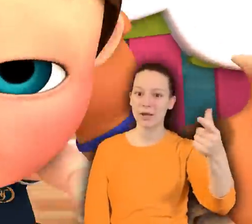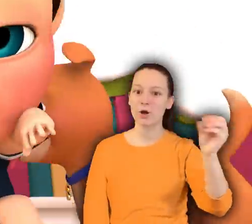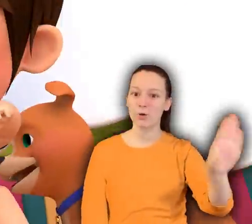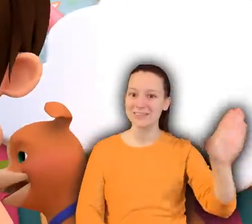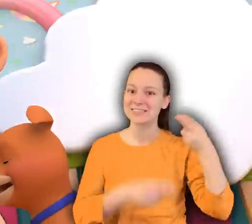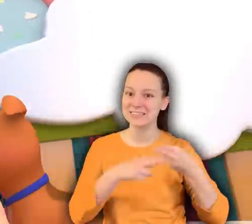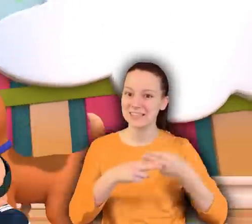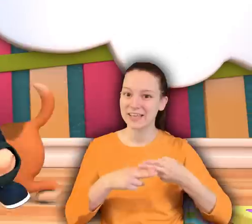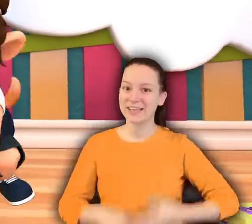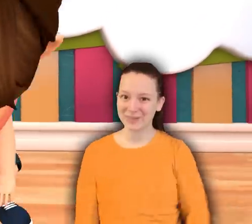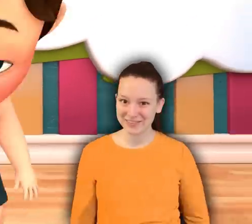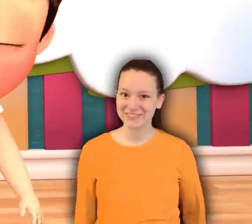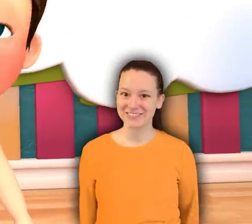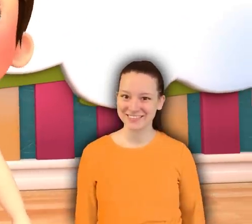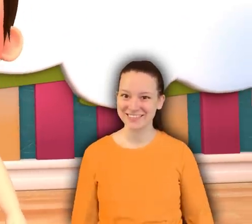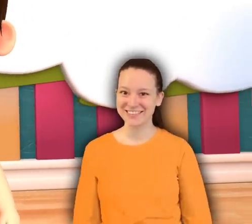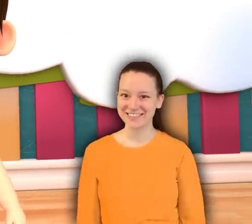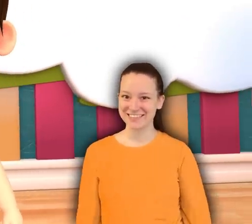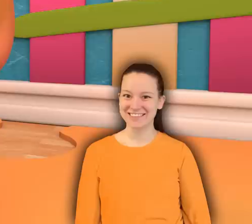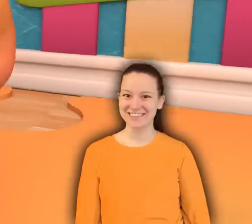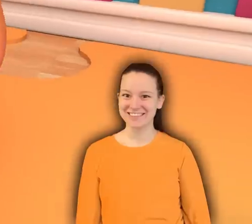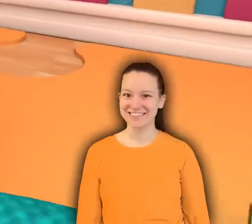Bingo was his name-o